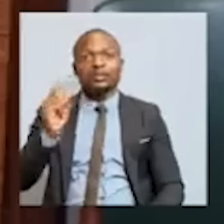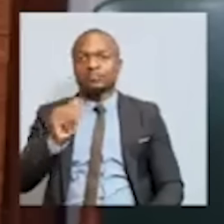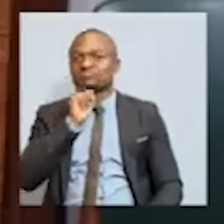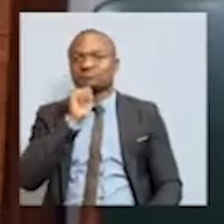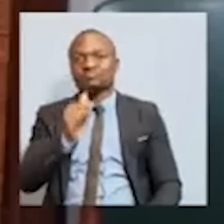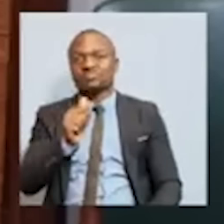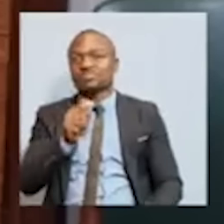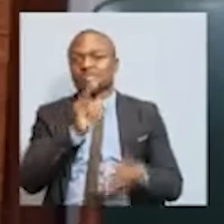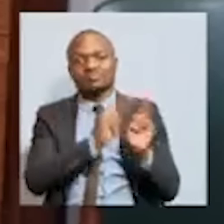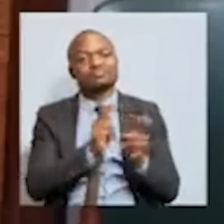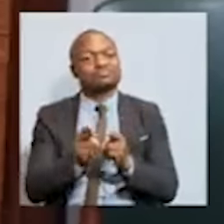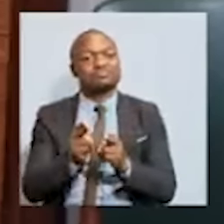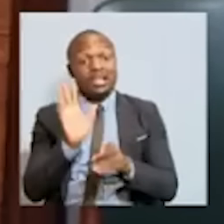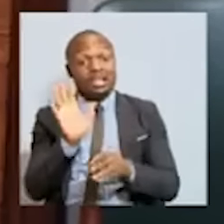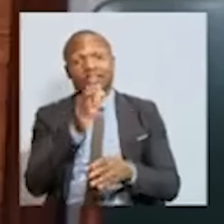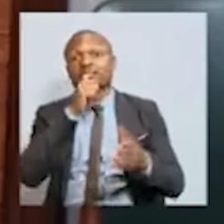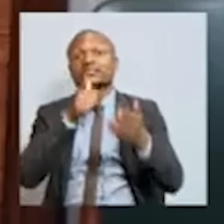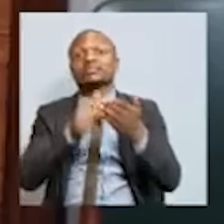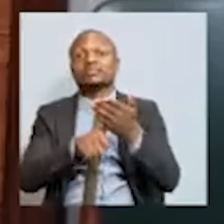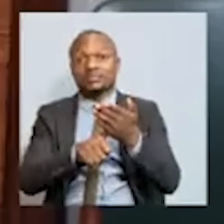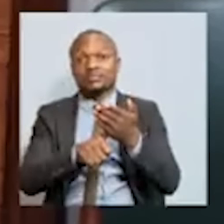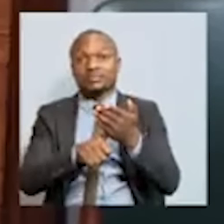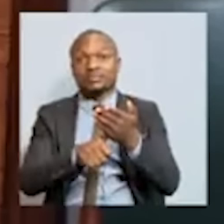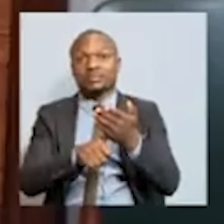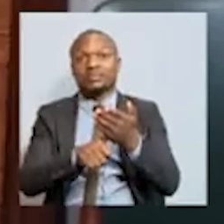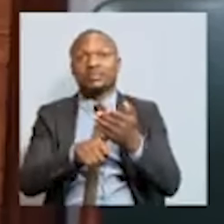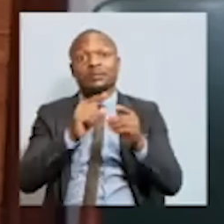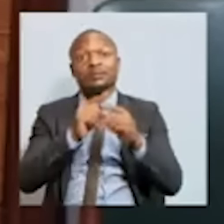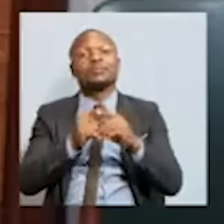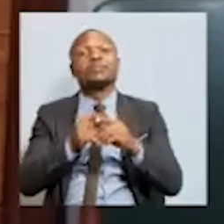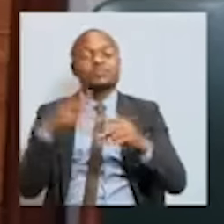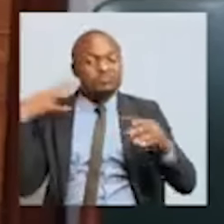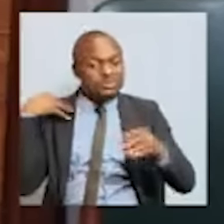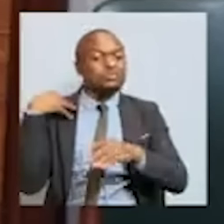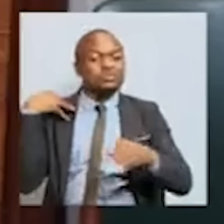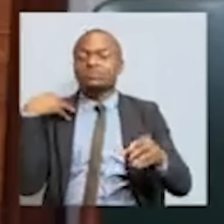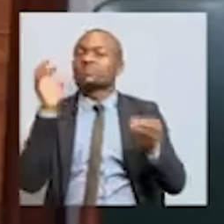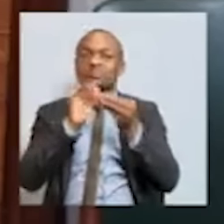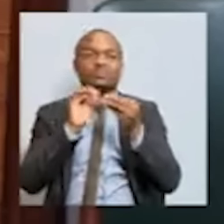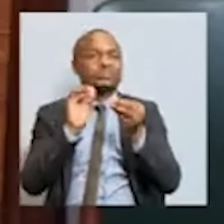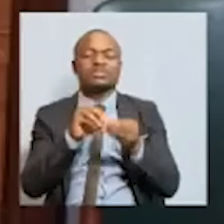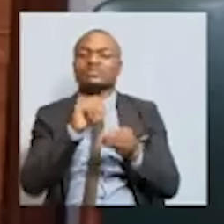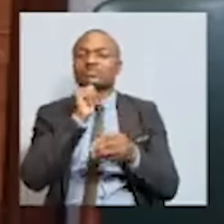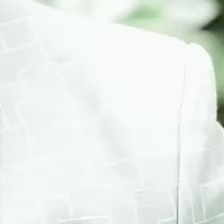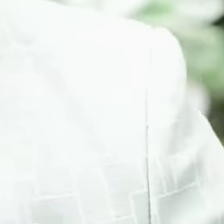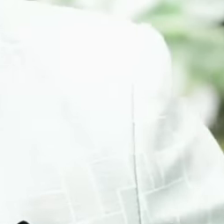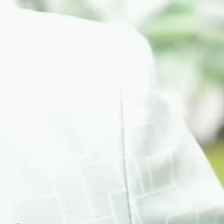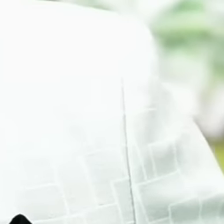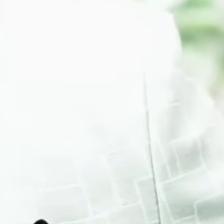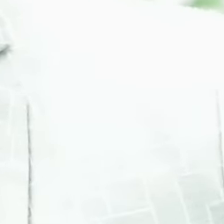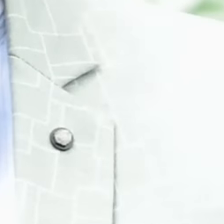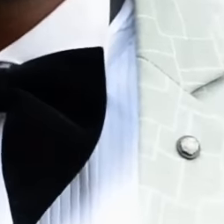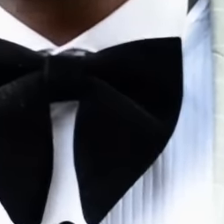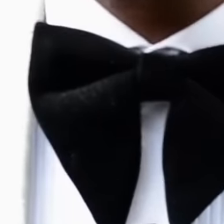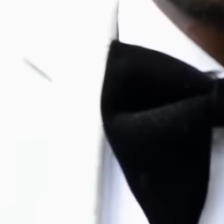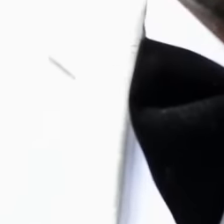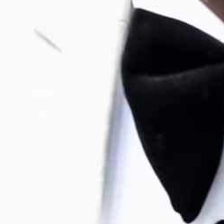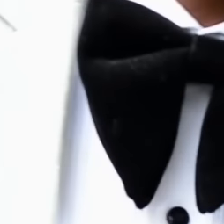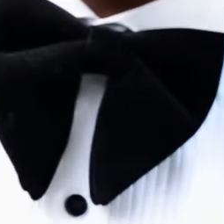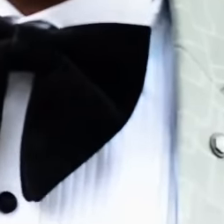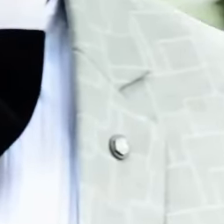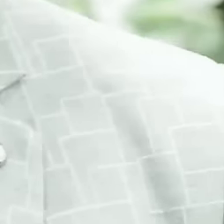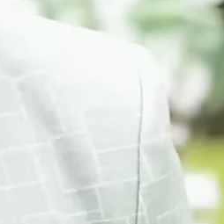not respond to their letters despite several reminders. Similarly, what's up? My name is Ken